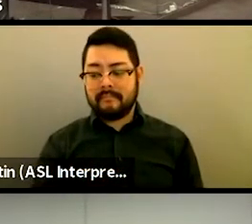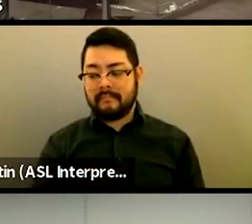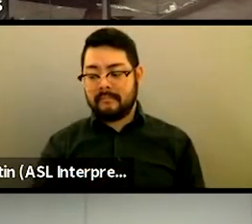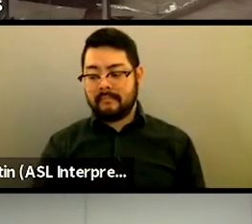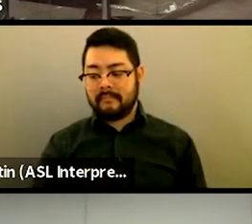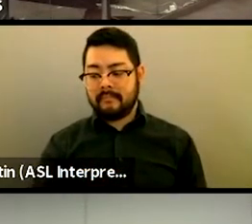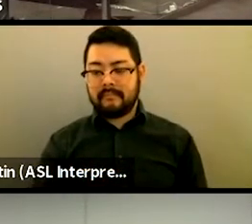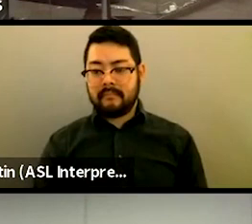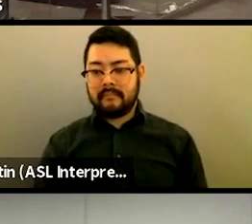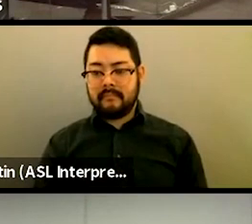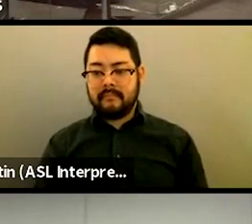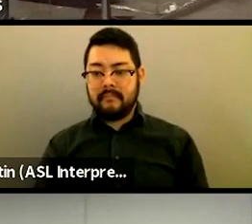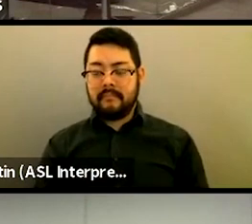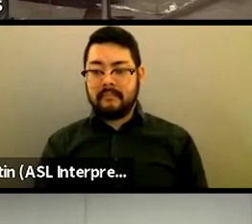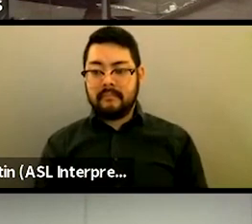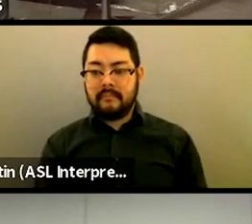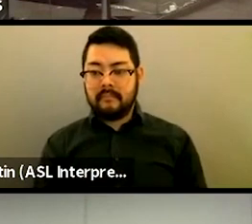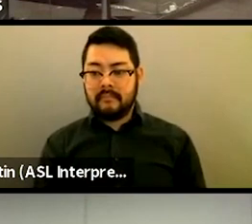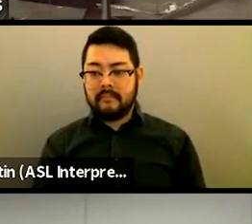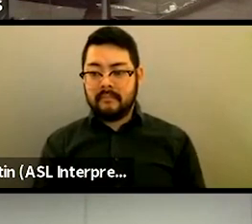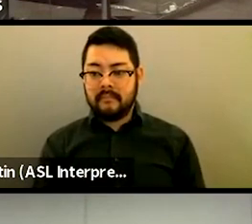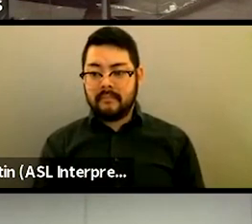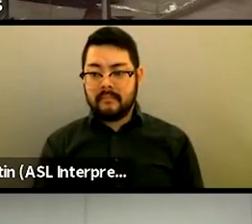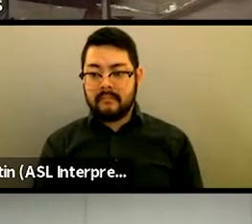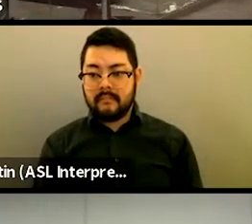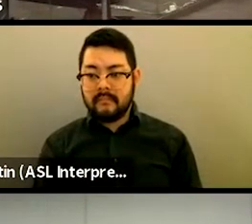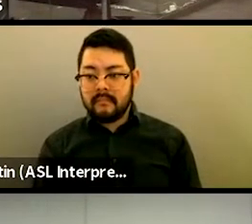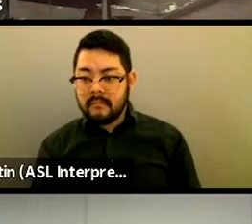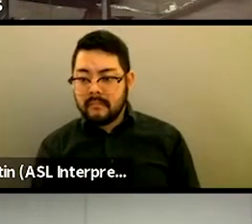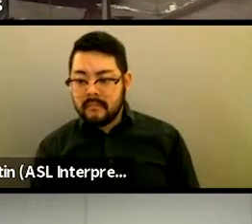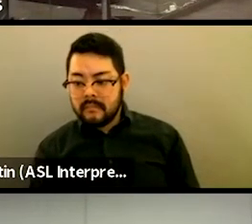Dr. Jackson, why would a principal not